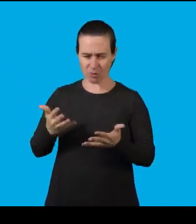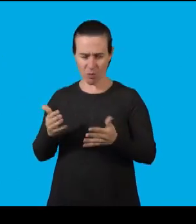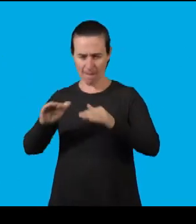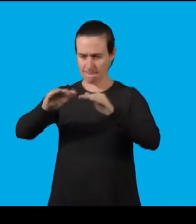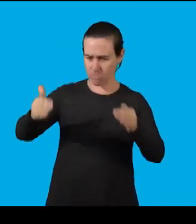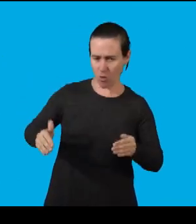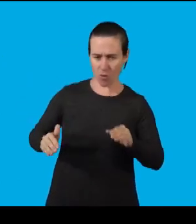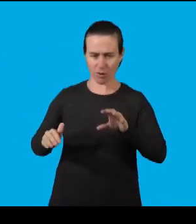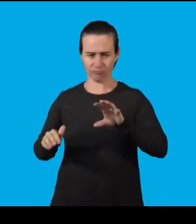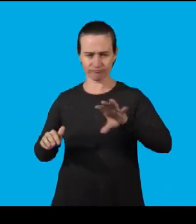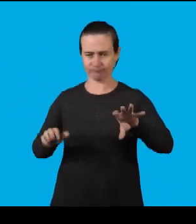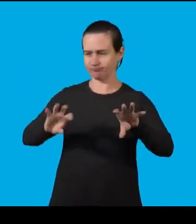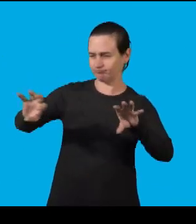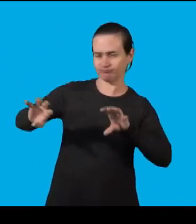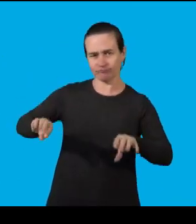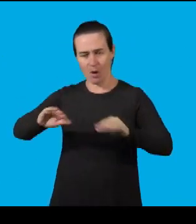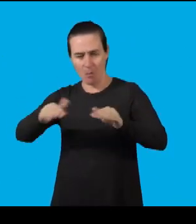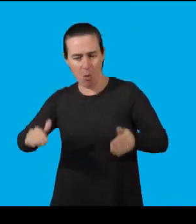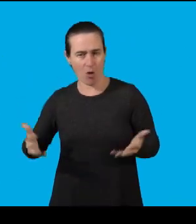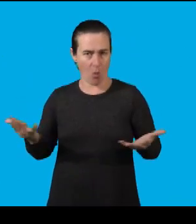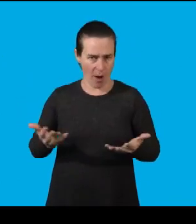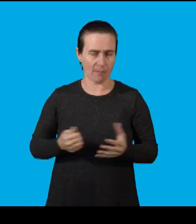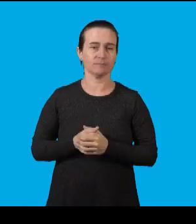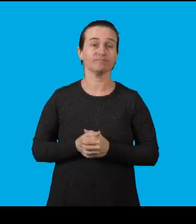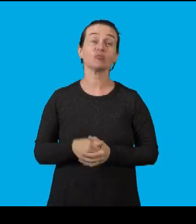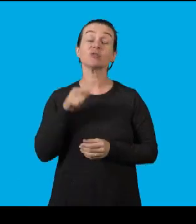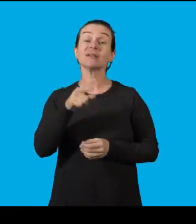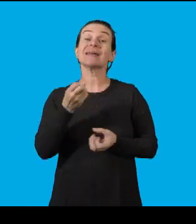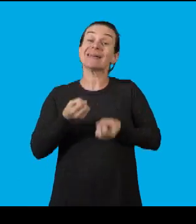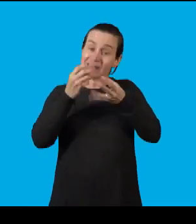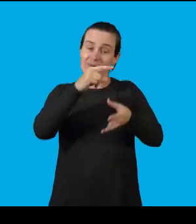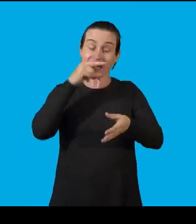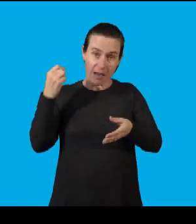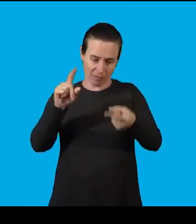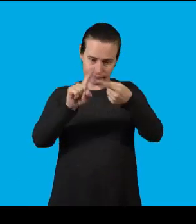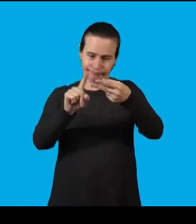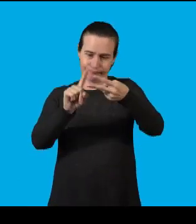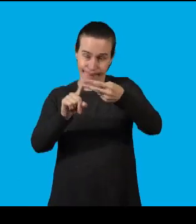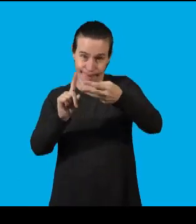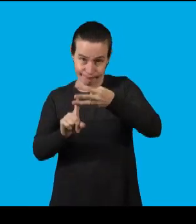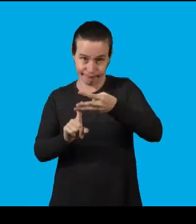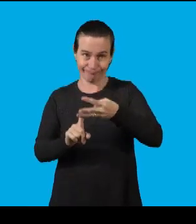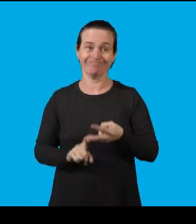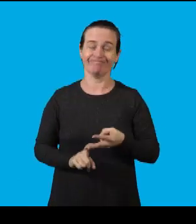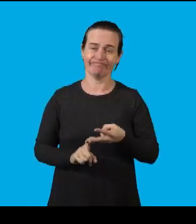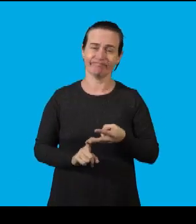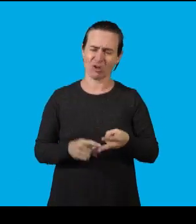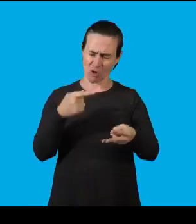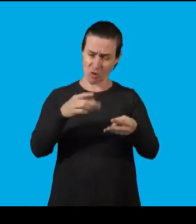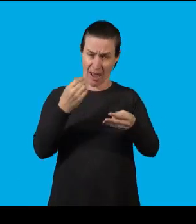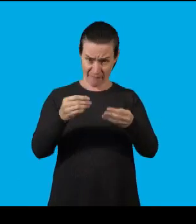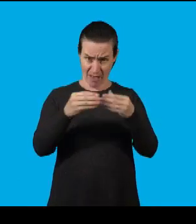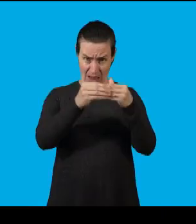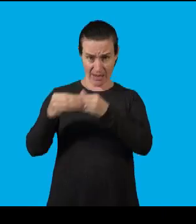and where its borders would be. So you can see here, they've given you the names of the leaders. So from the names of the